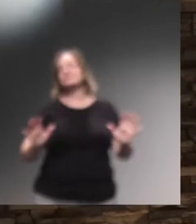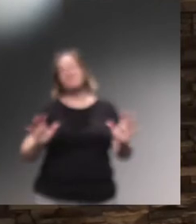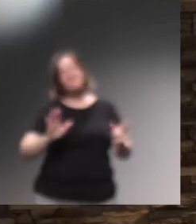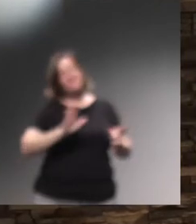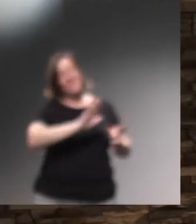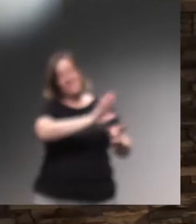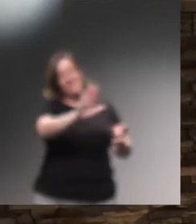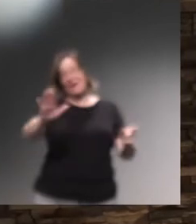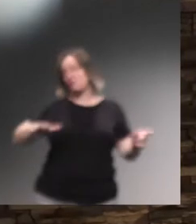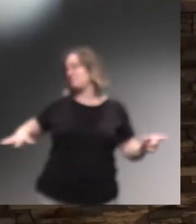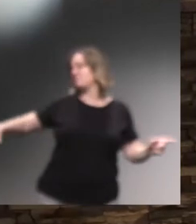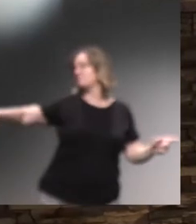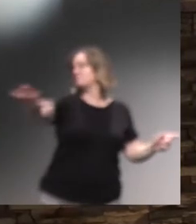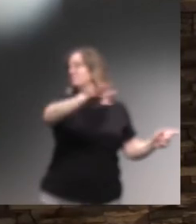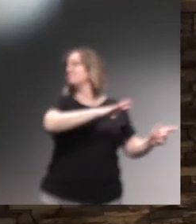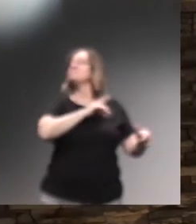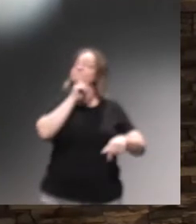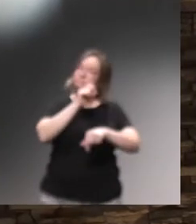of heaven.